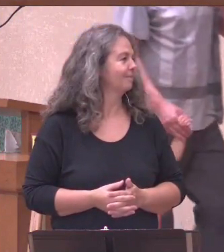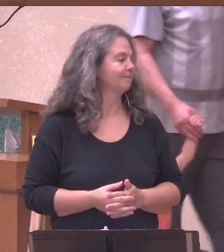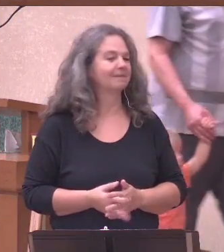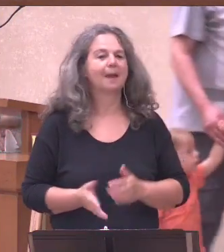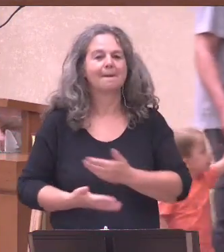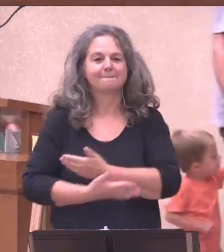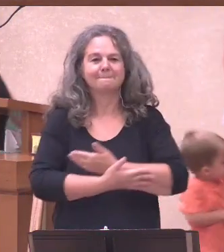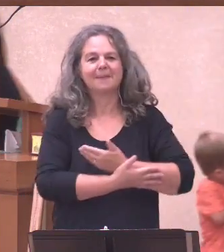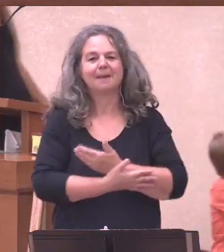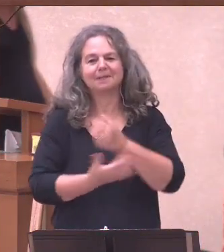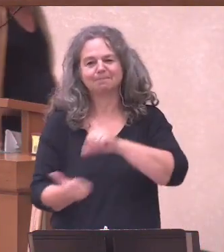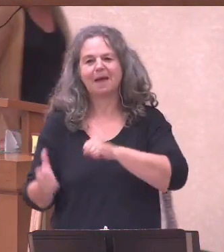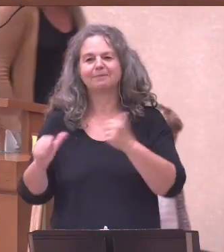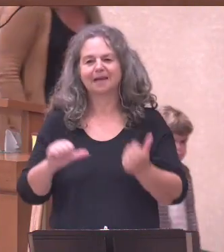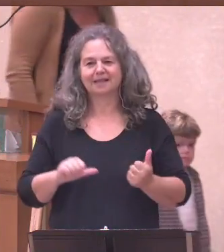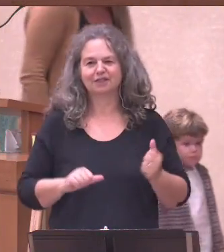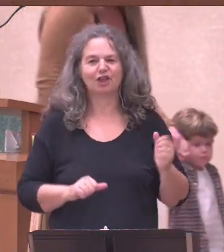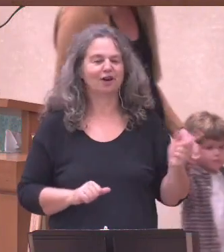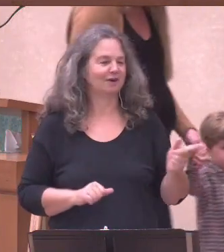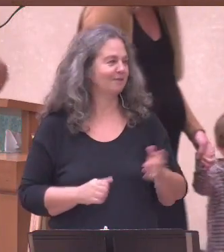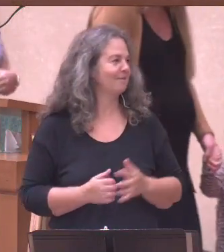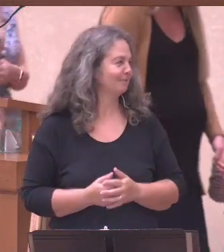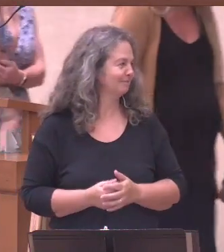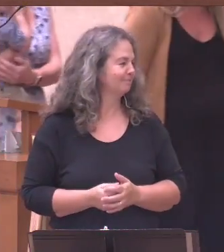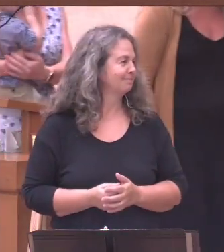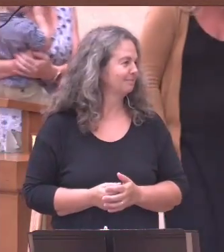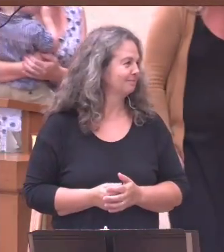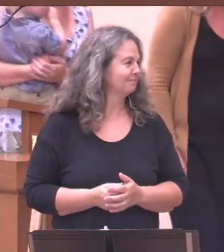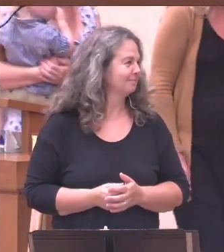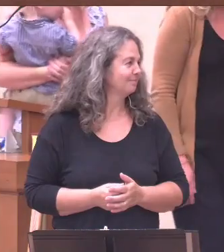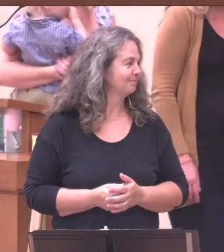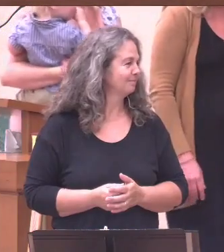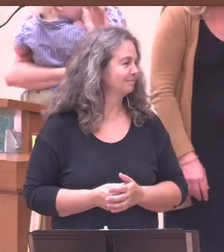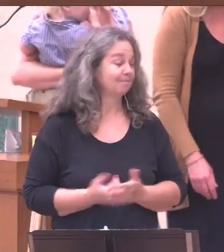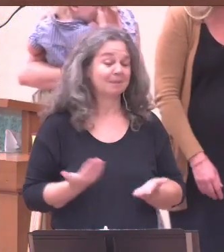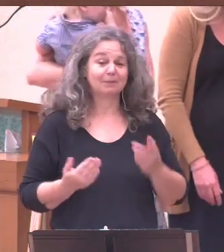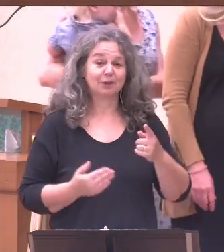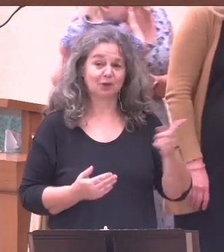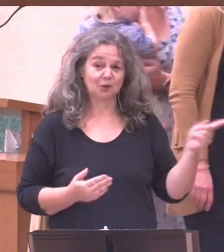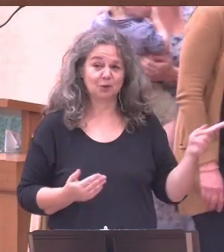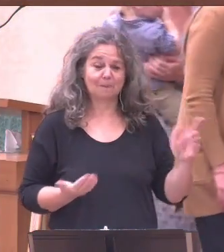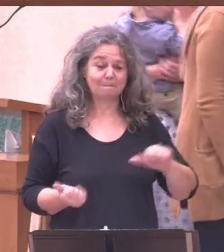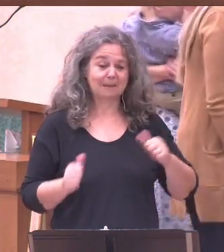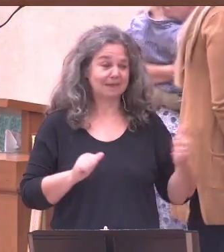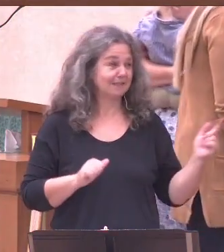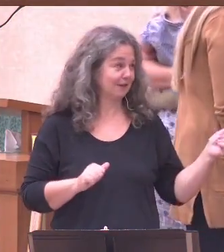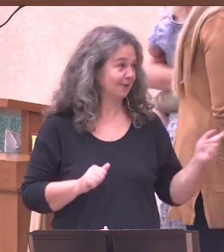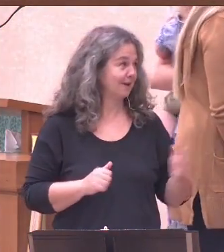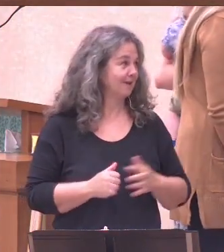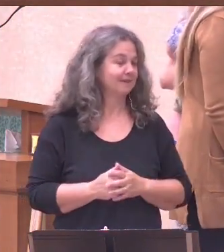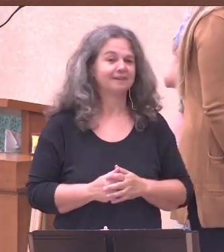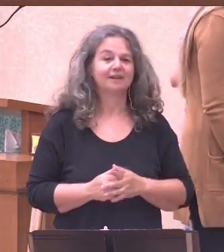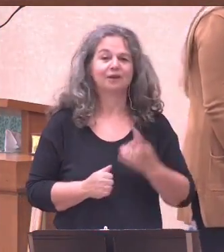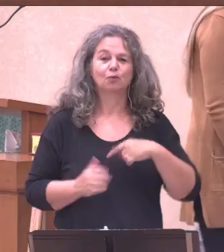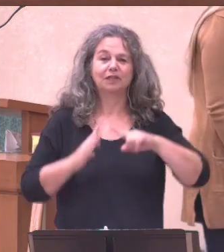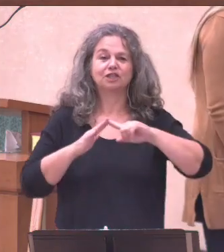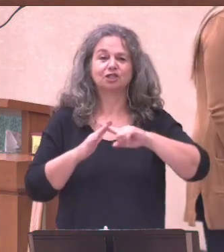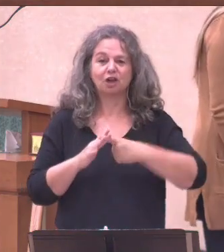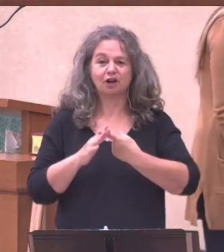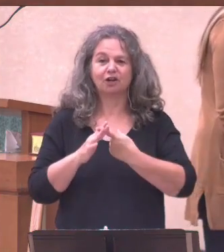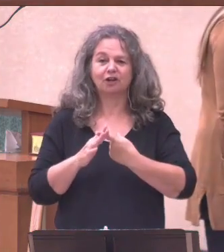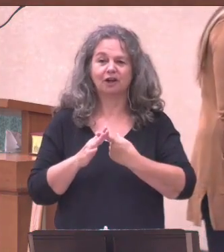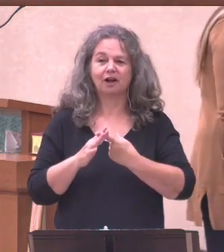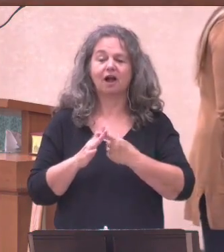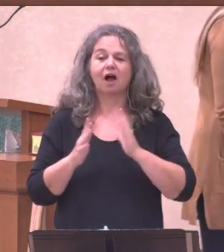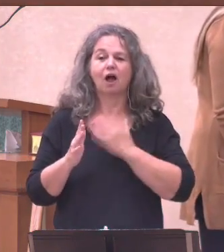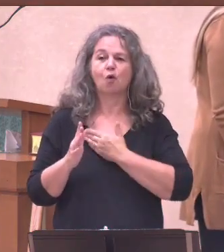Yeah, babies get baptized here. That's right. Yeah, maybe some of you got baptized in here. And this is kind of where we start our walk with